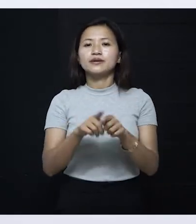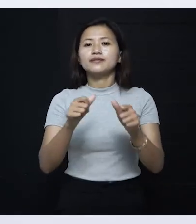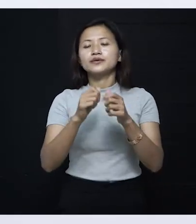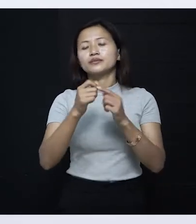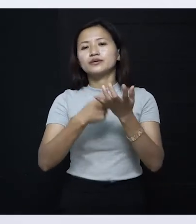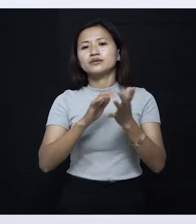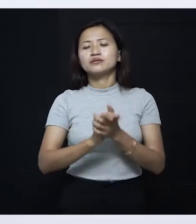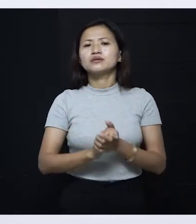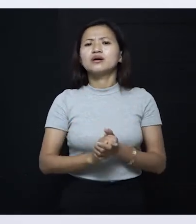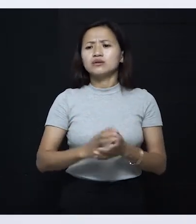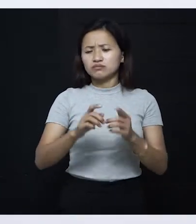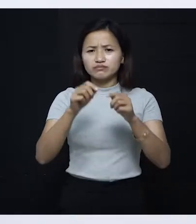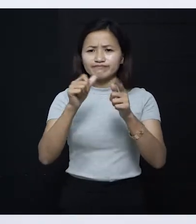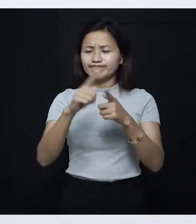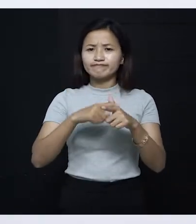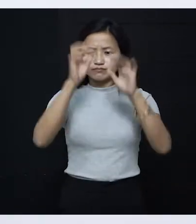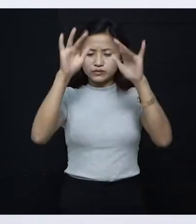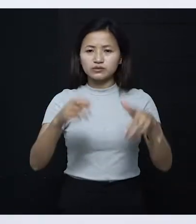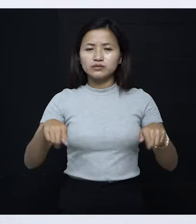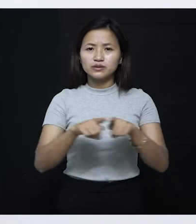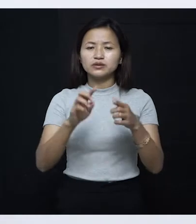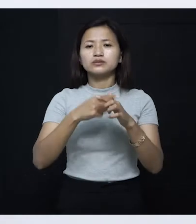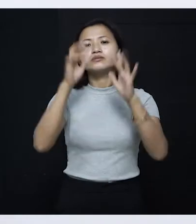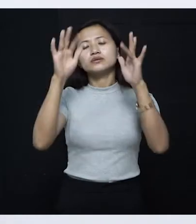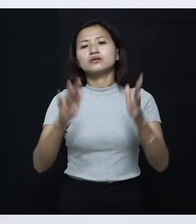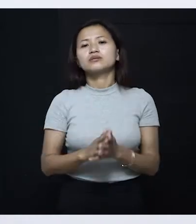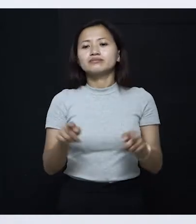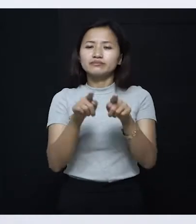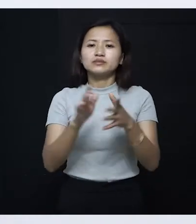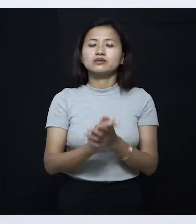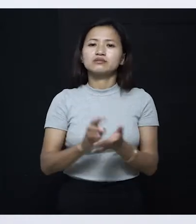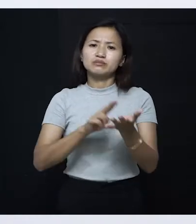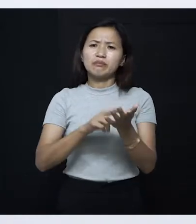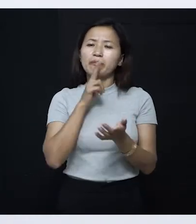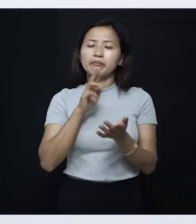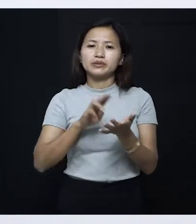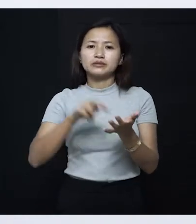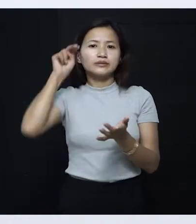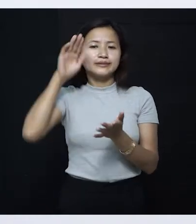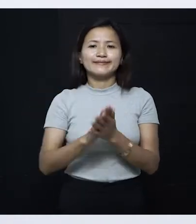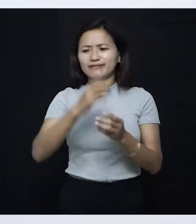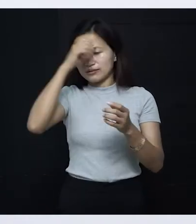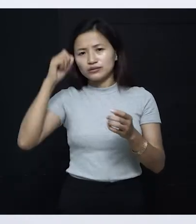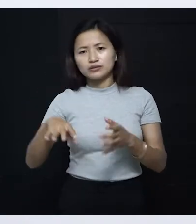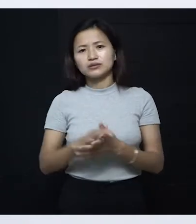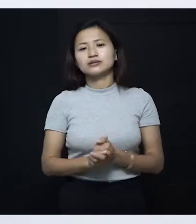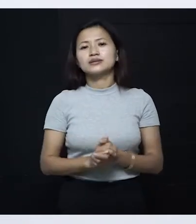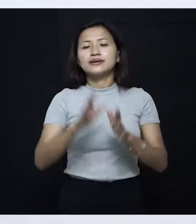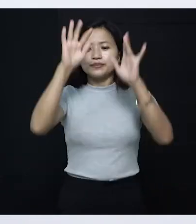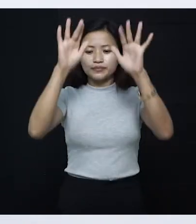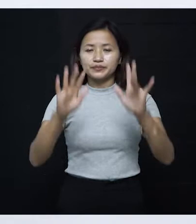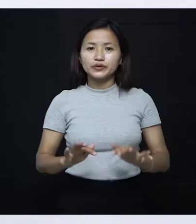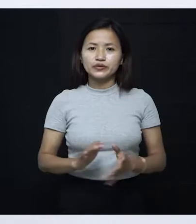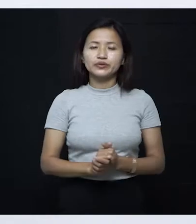and July also. But what happened here is in Nagaland, okay, during hot season also, because of the